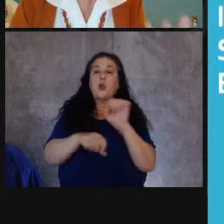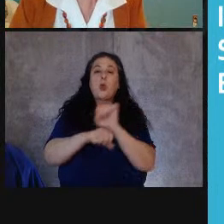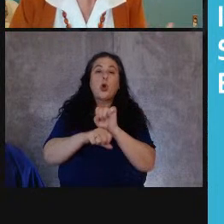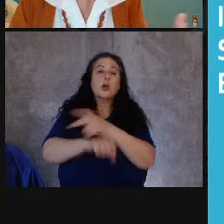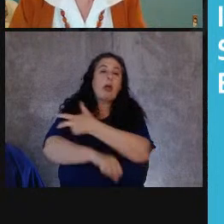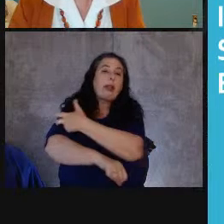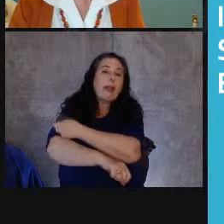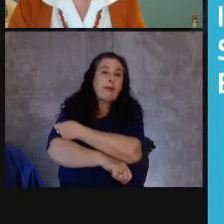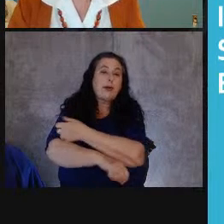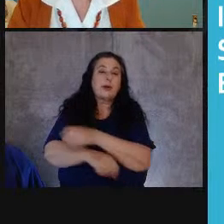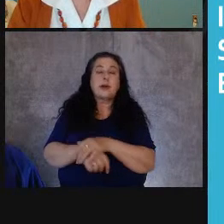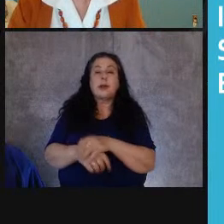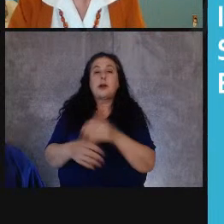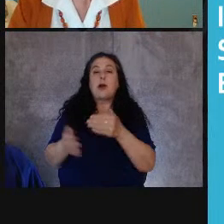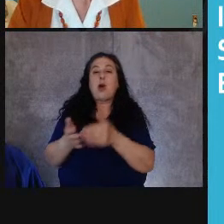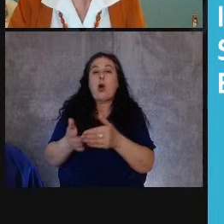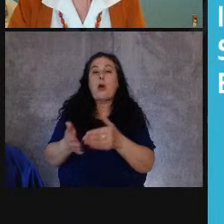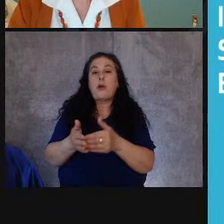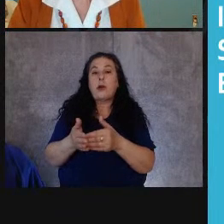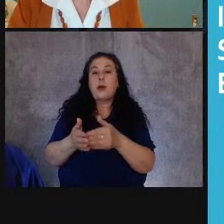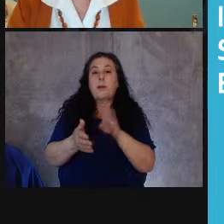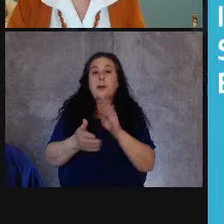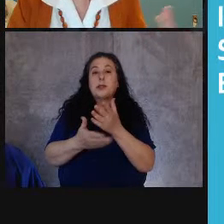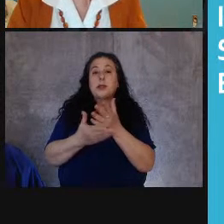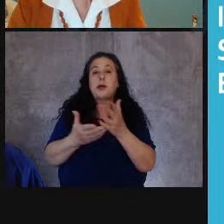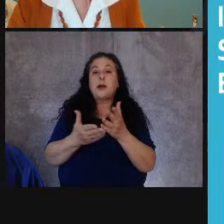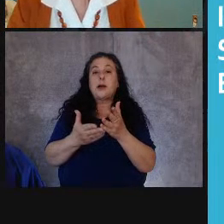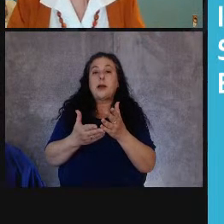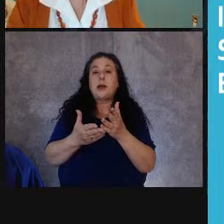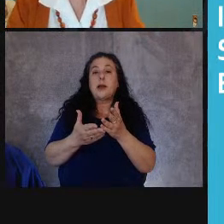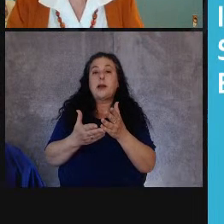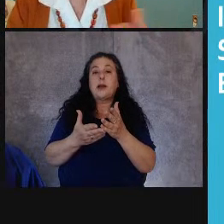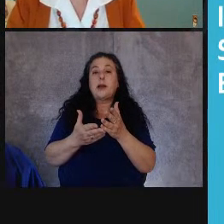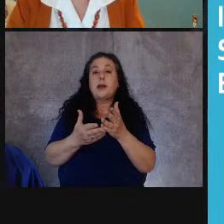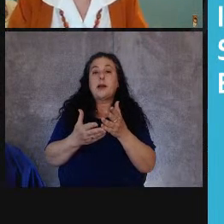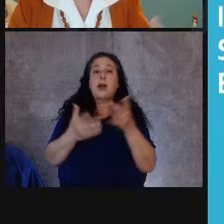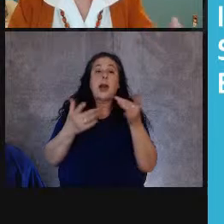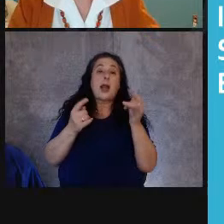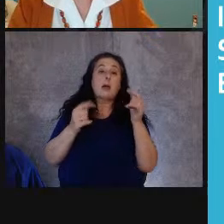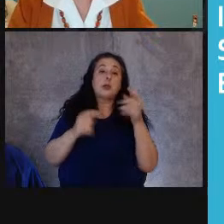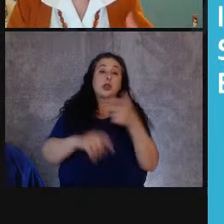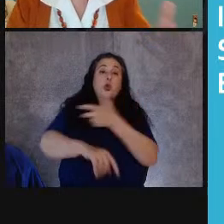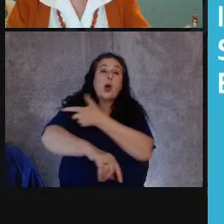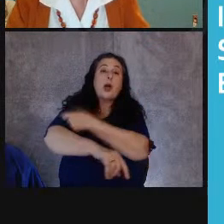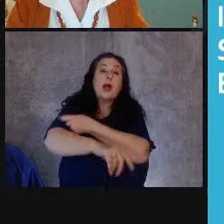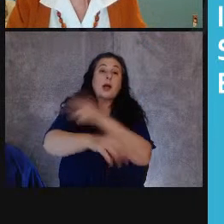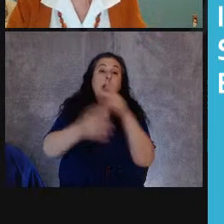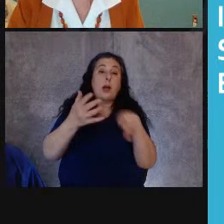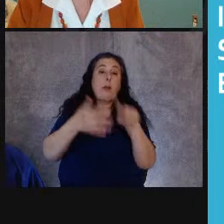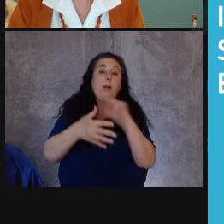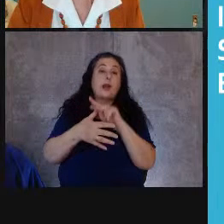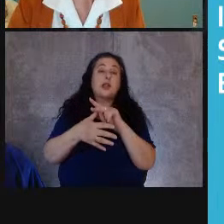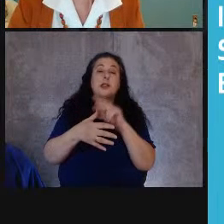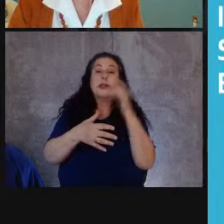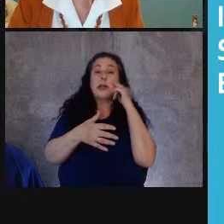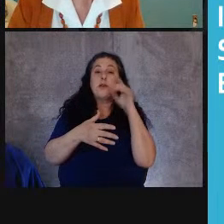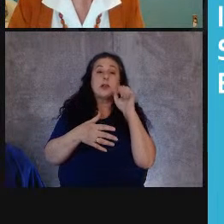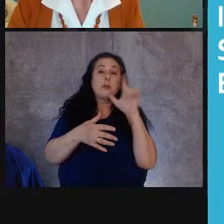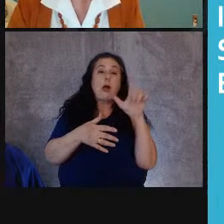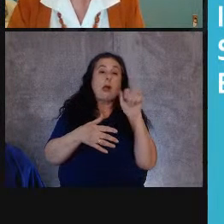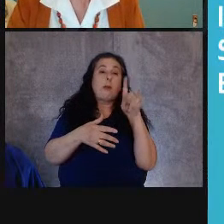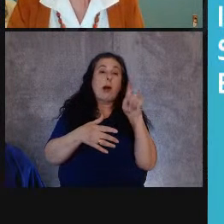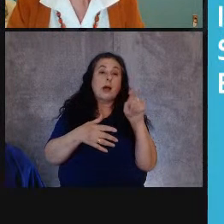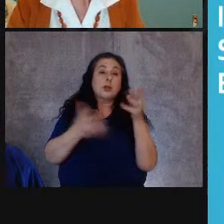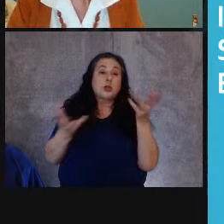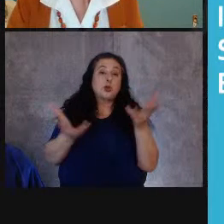so it would often be something. There would be attempts to inoculate a population if smallpox was